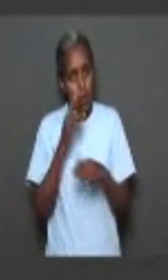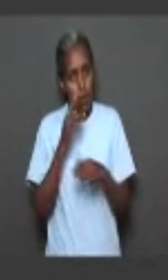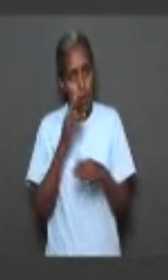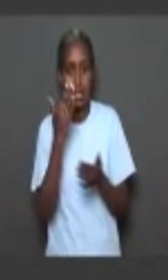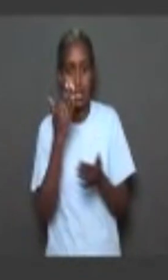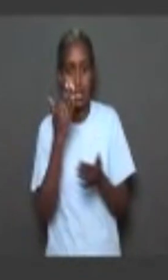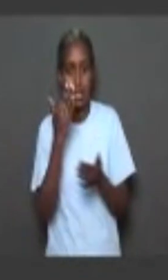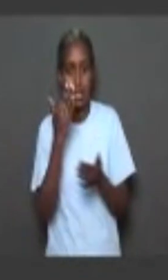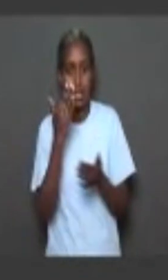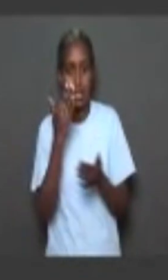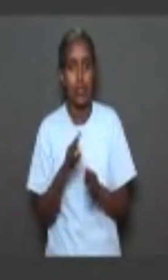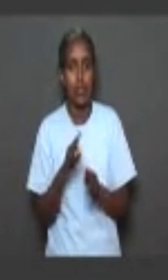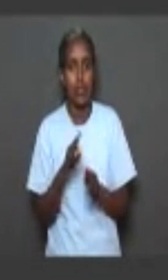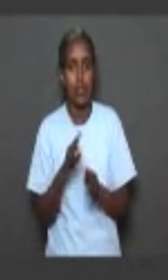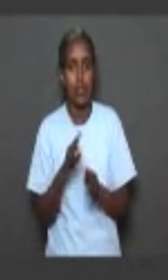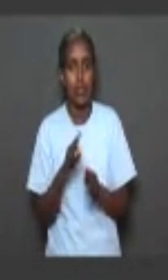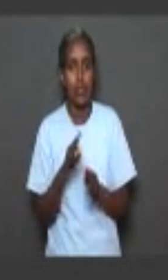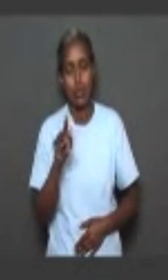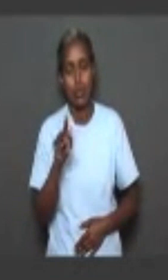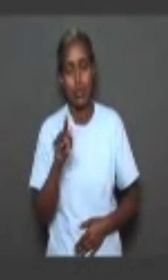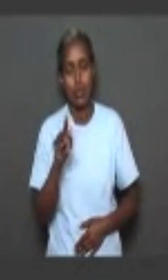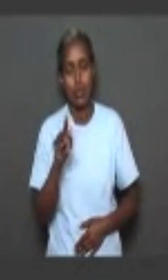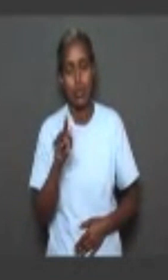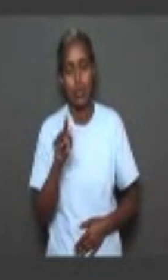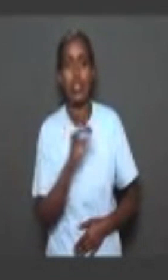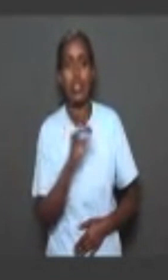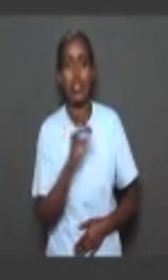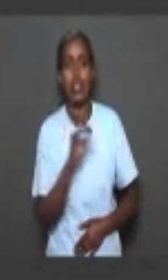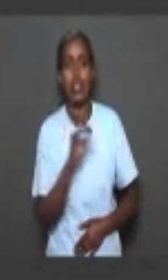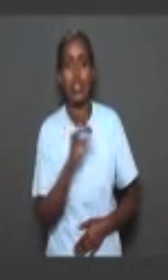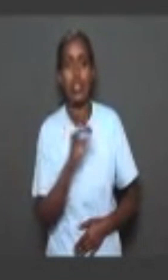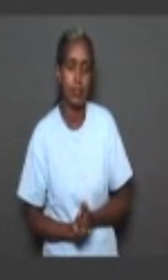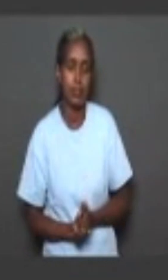2, 8, and 9.